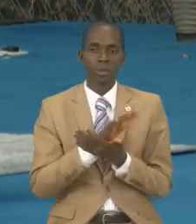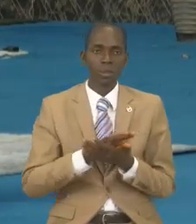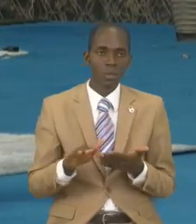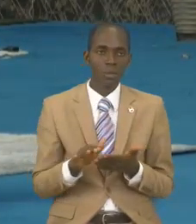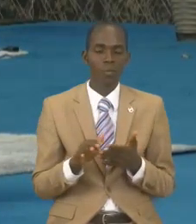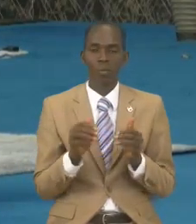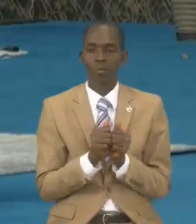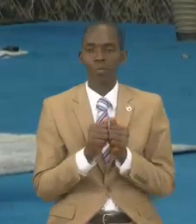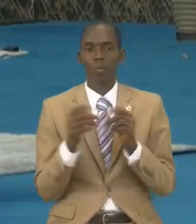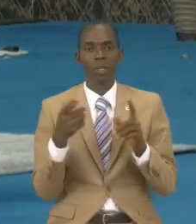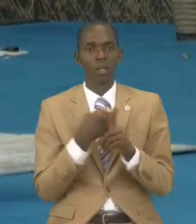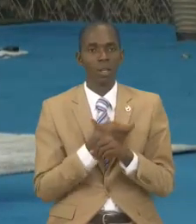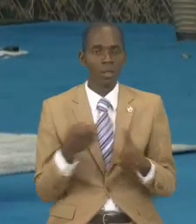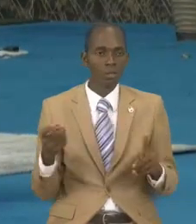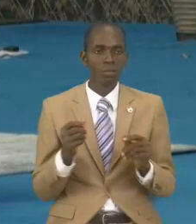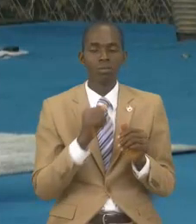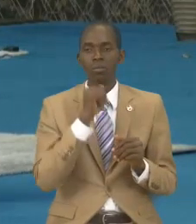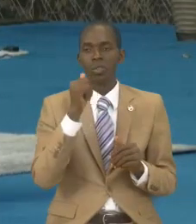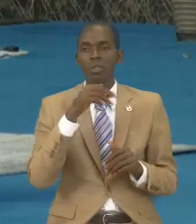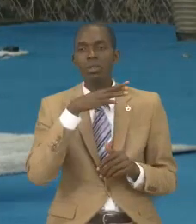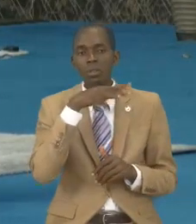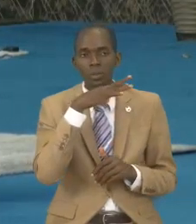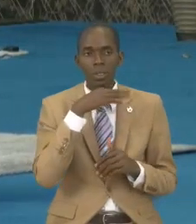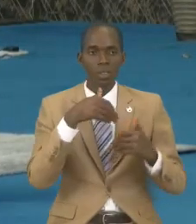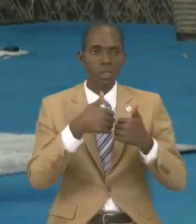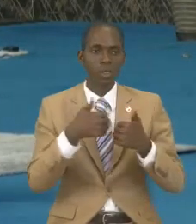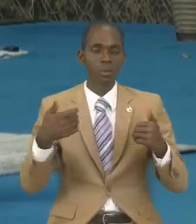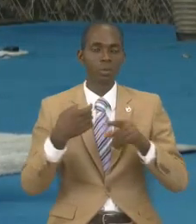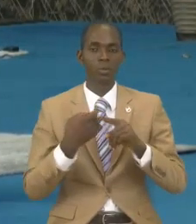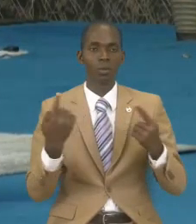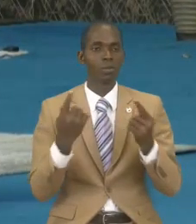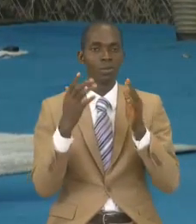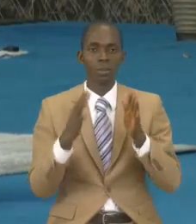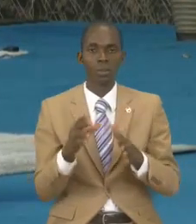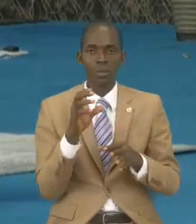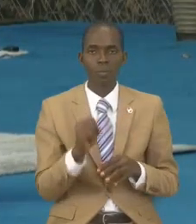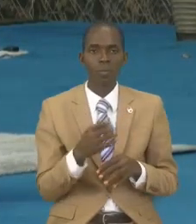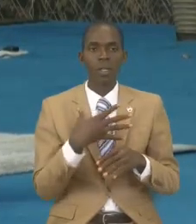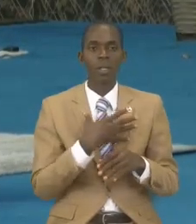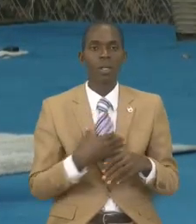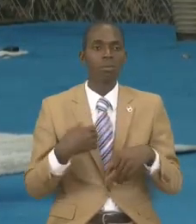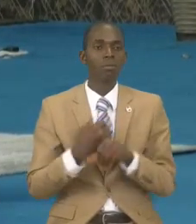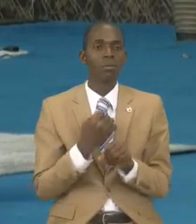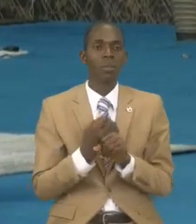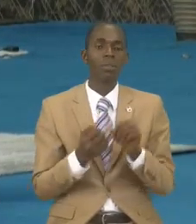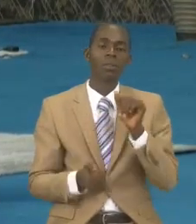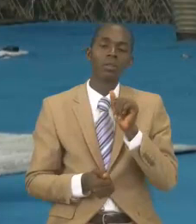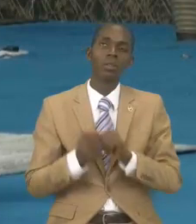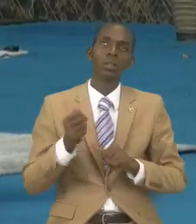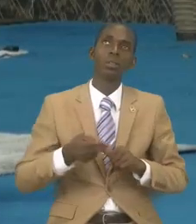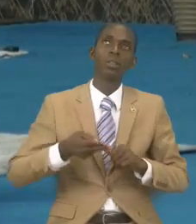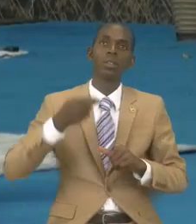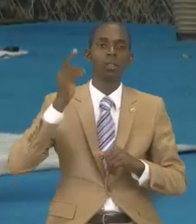harmless, defiled, separate from sinners, made higher than